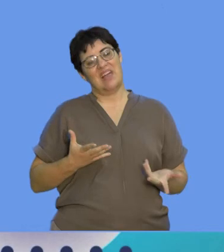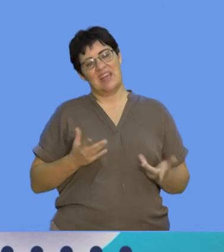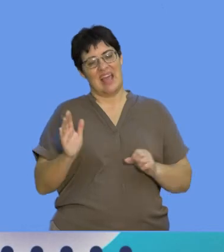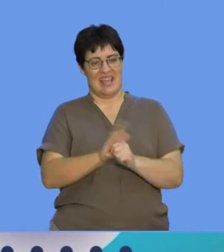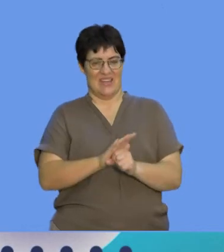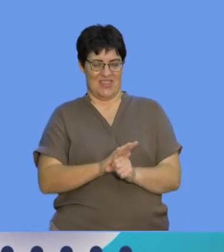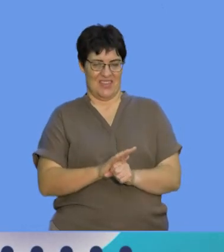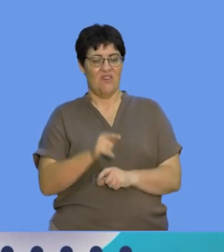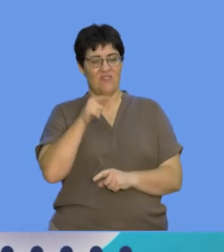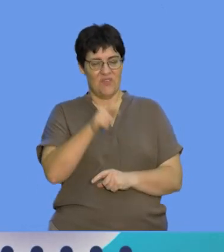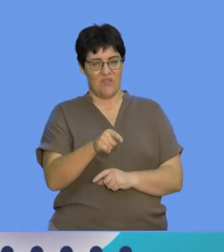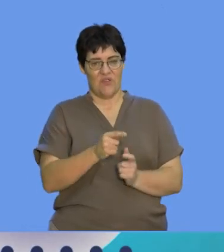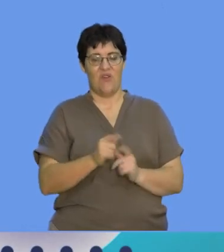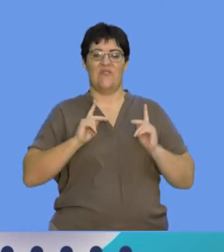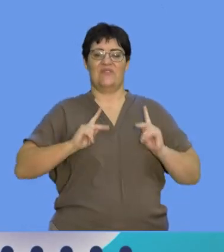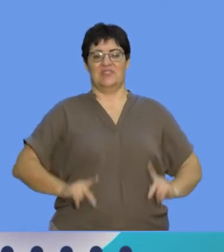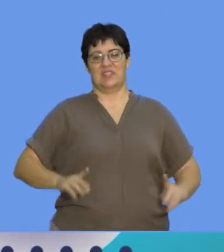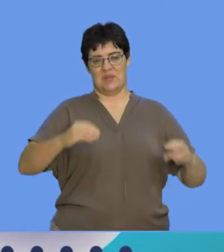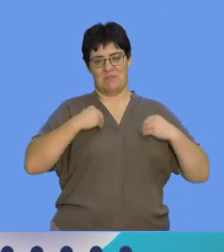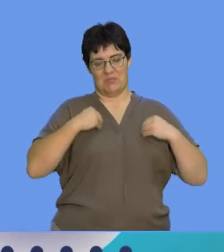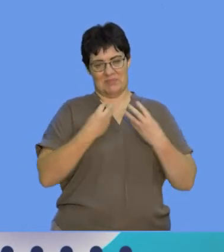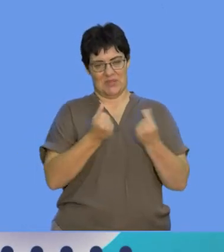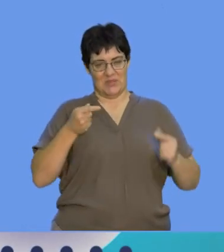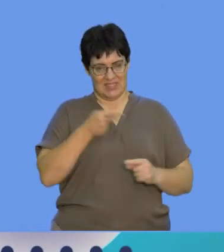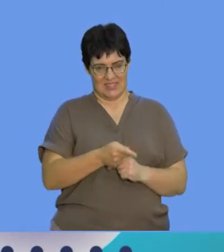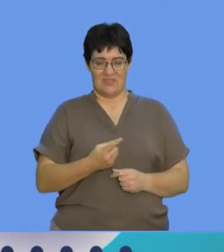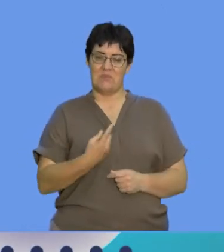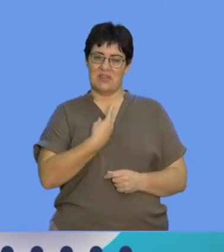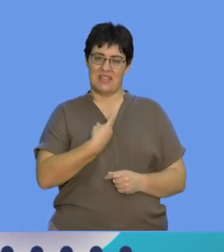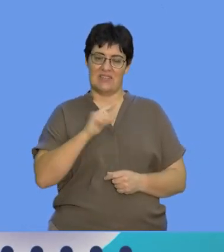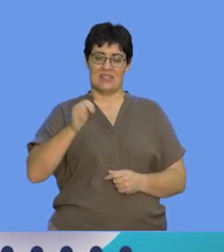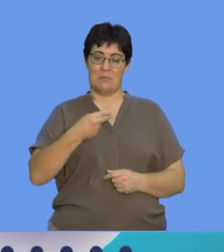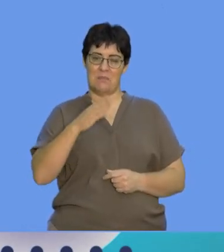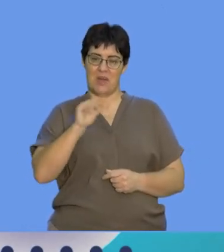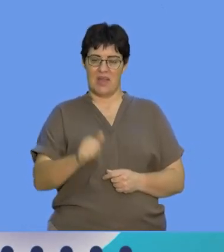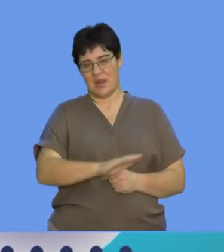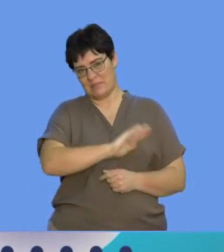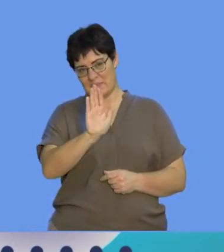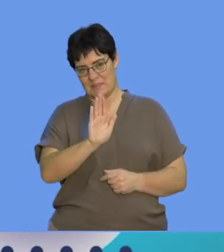as the physical properties of material. From myself, Themba Ncube, cheers and bye-bye.